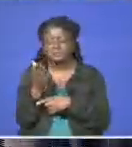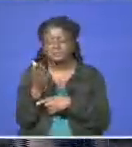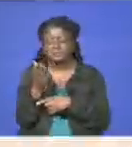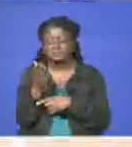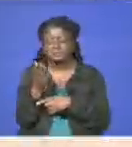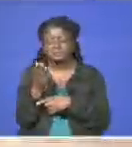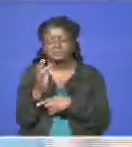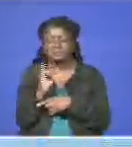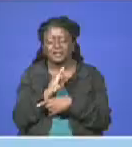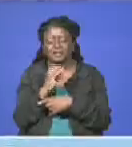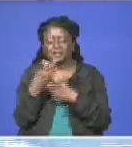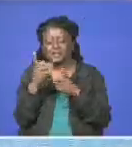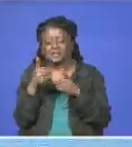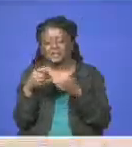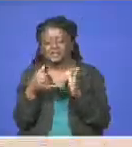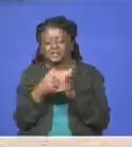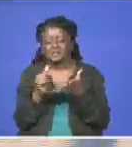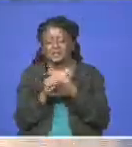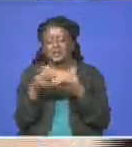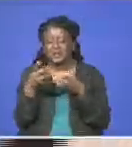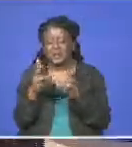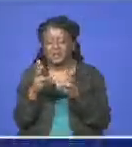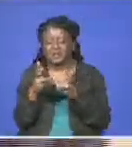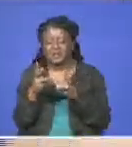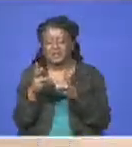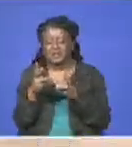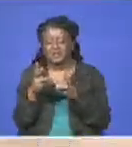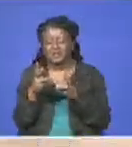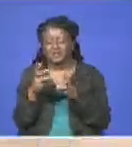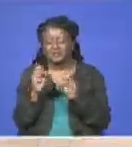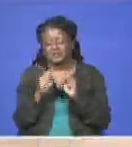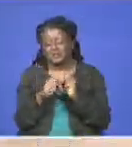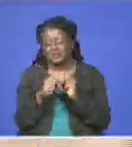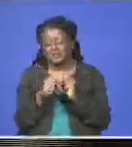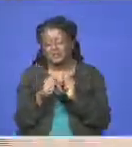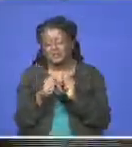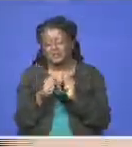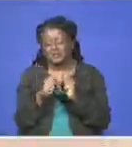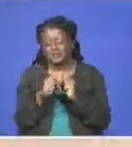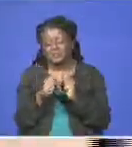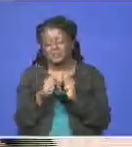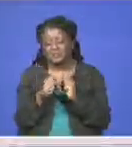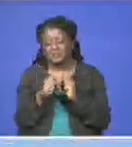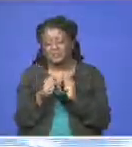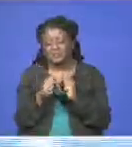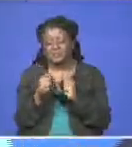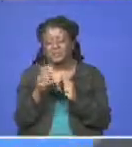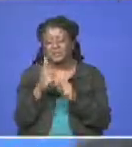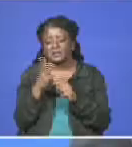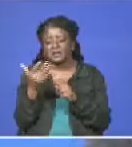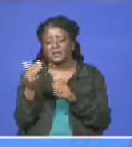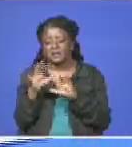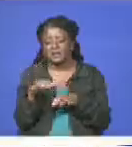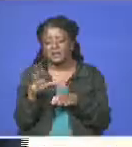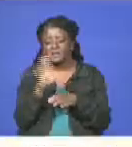it that way for a reason, so we have a couple games in to kind of get our feet wet and then be ready for Saturday. But it's going